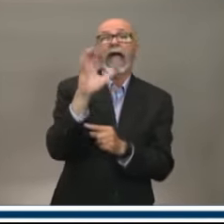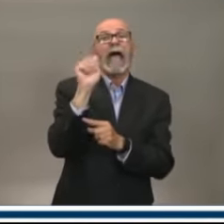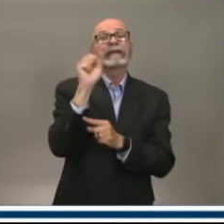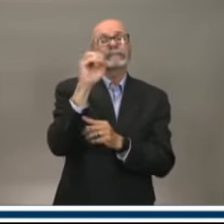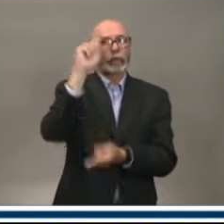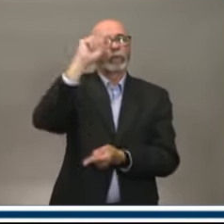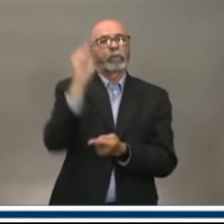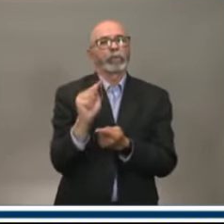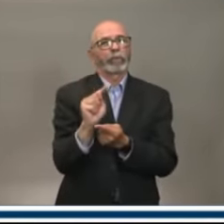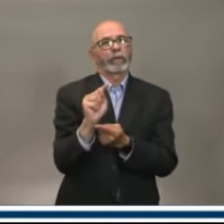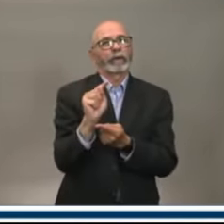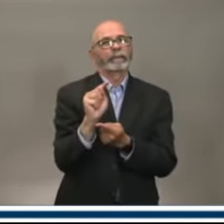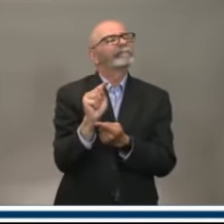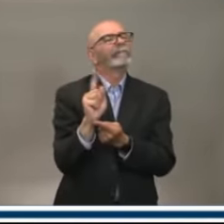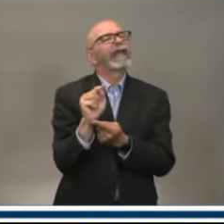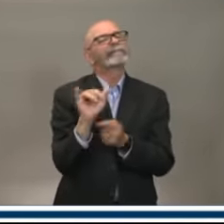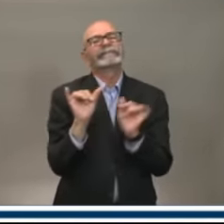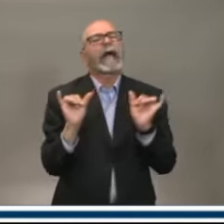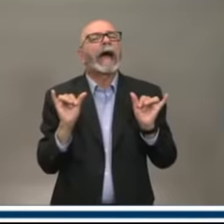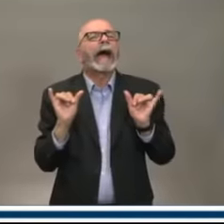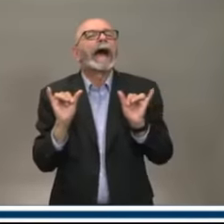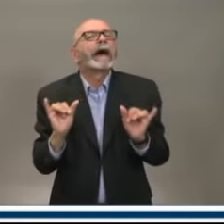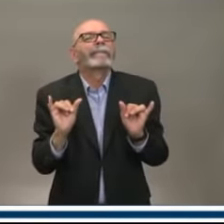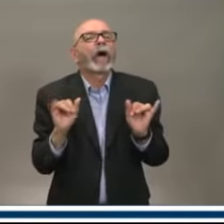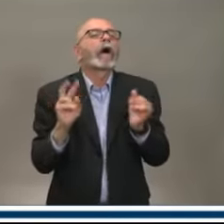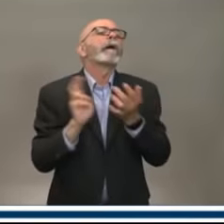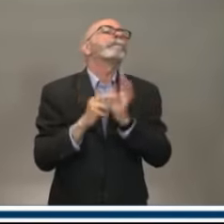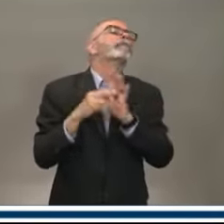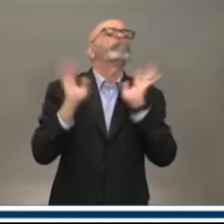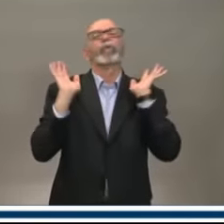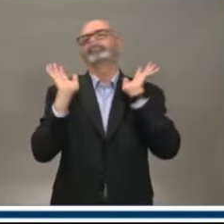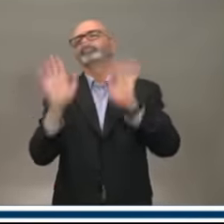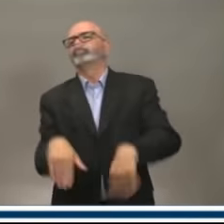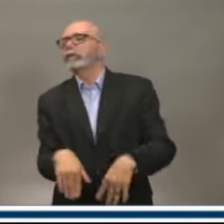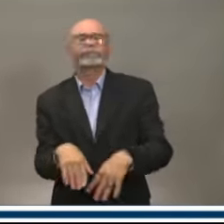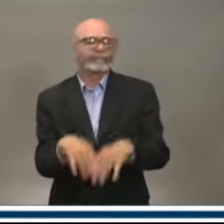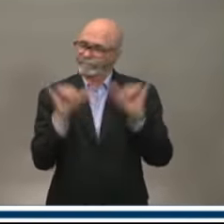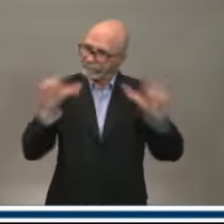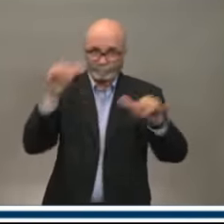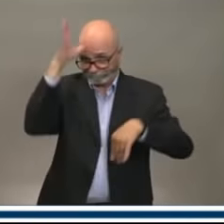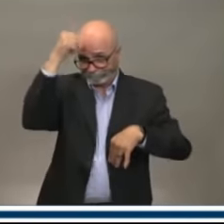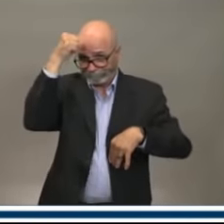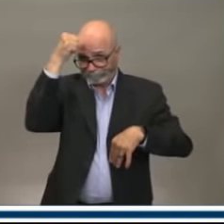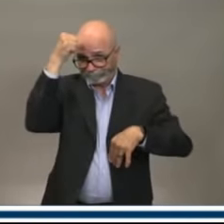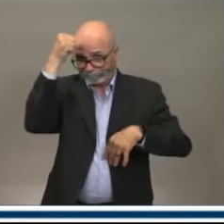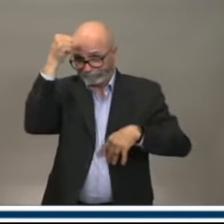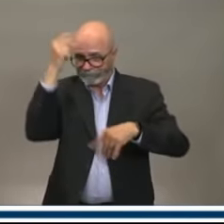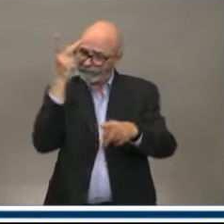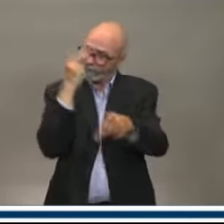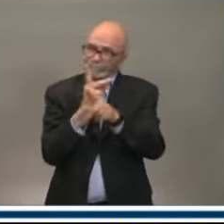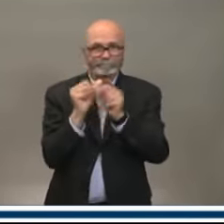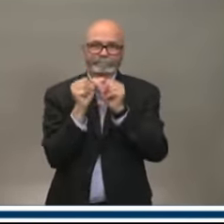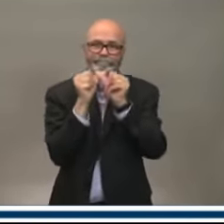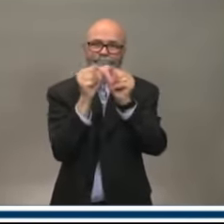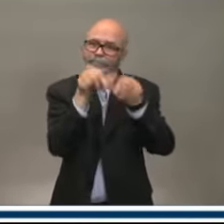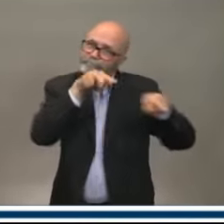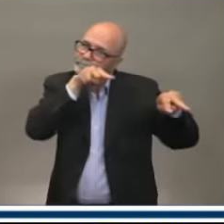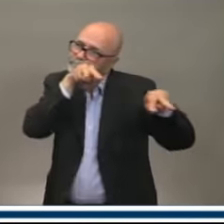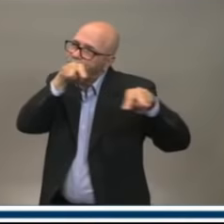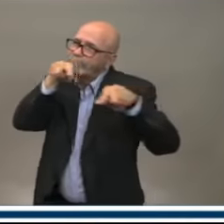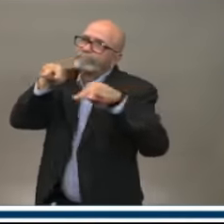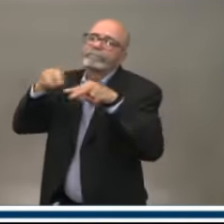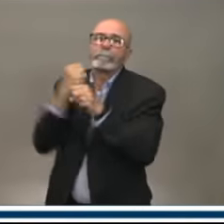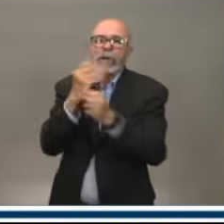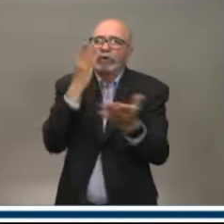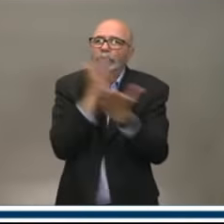to relax. We need to continue to pay attention to COVID-19 and remain vigilant. And I do want to emphasize again